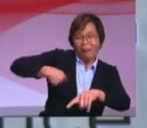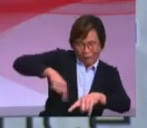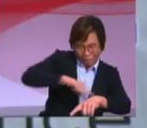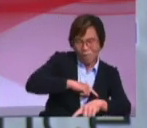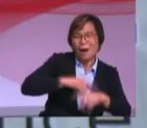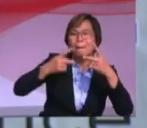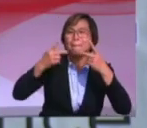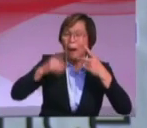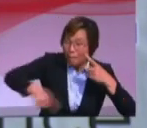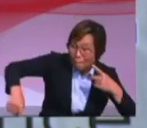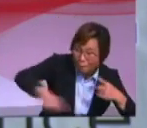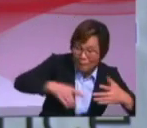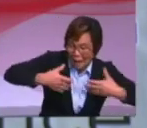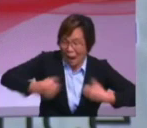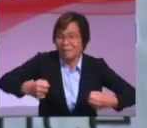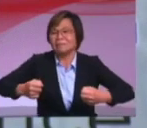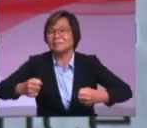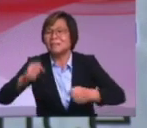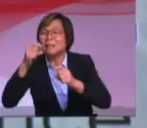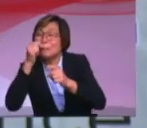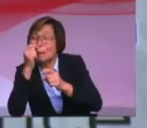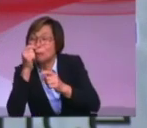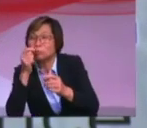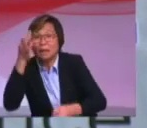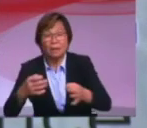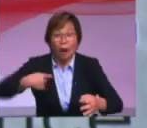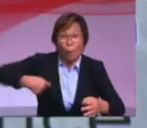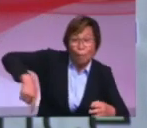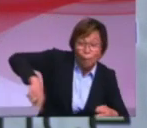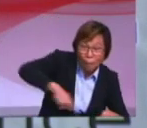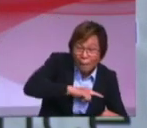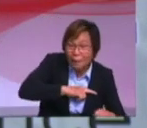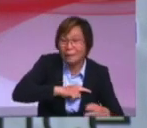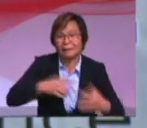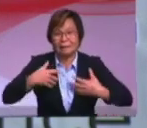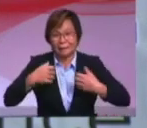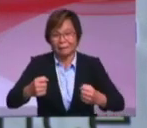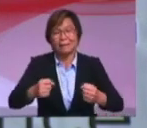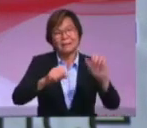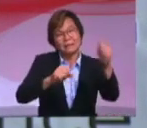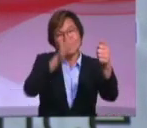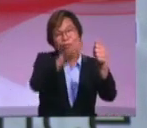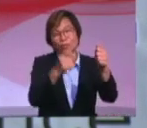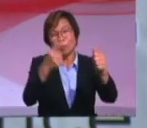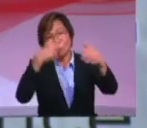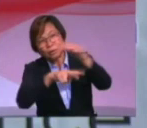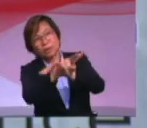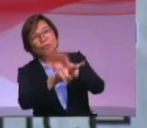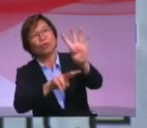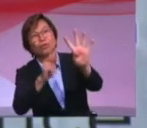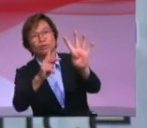public health intervention so if our intervention is good for example on the 10th of november projected about